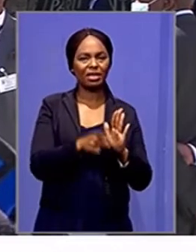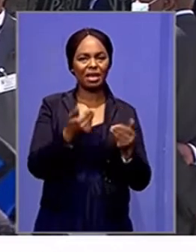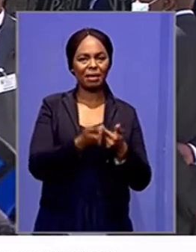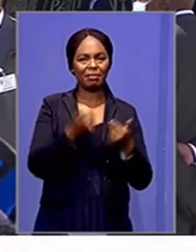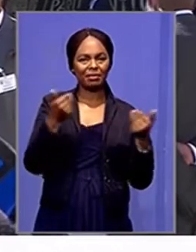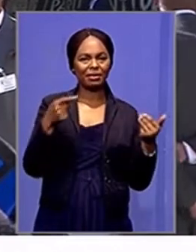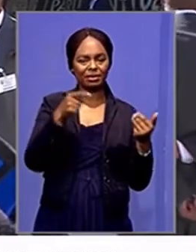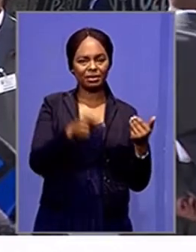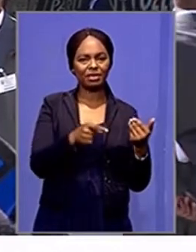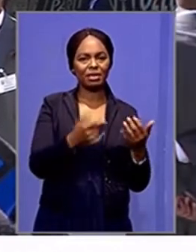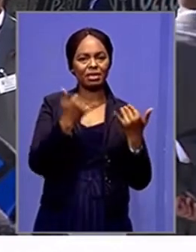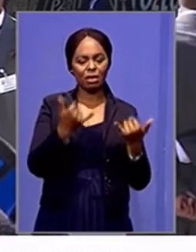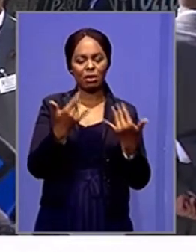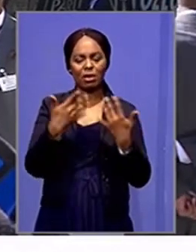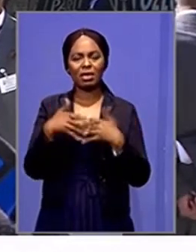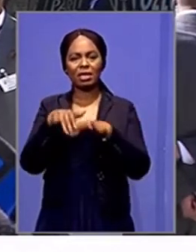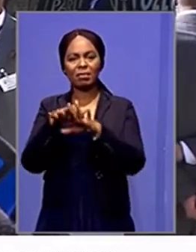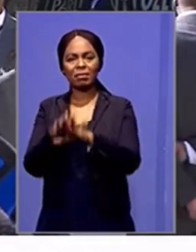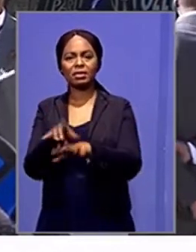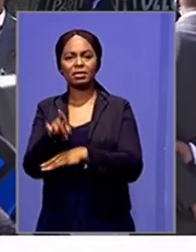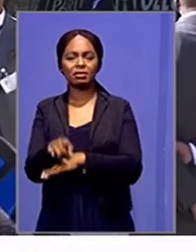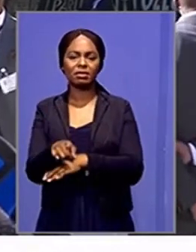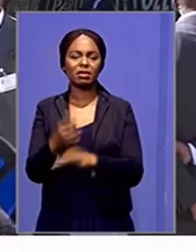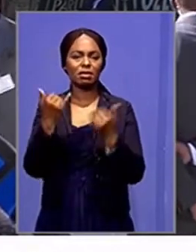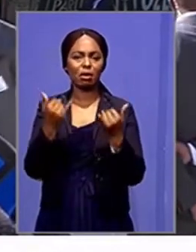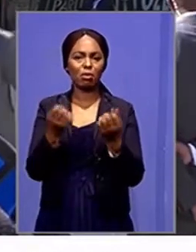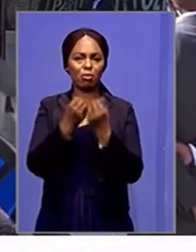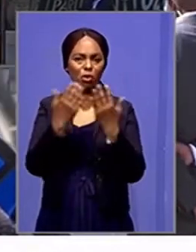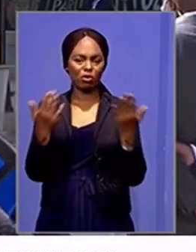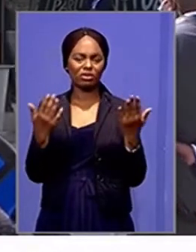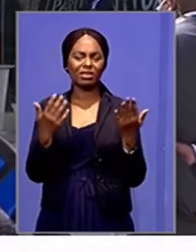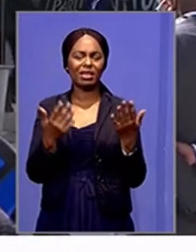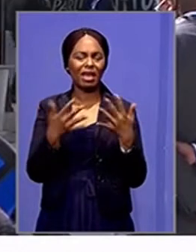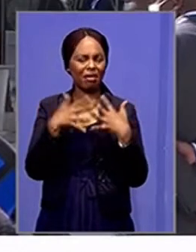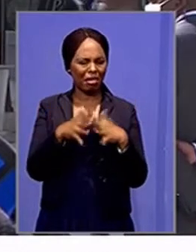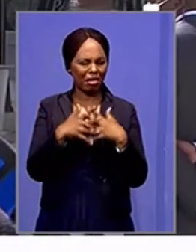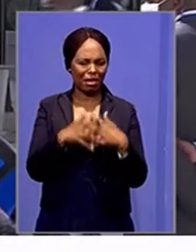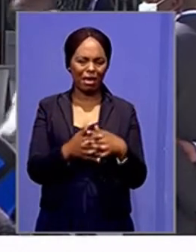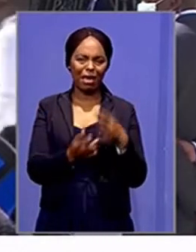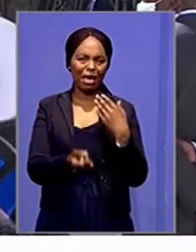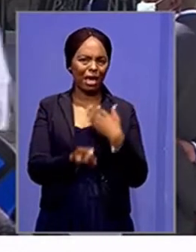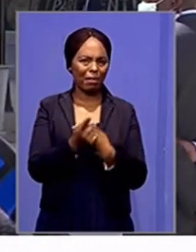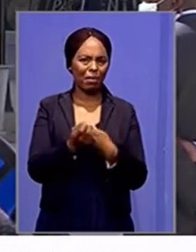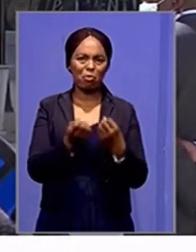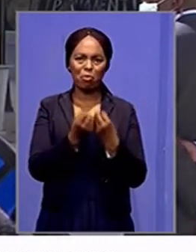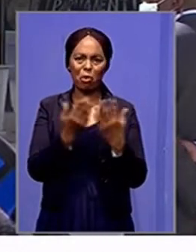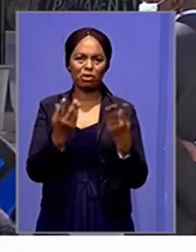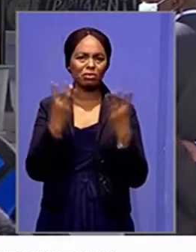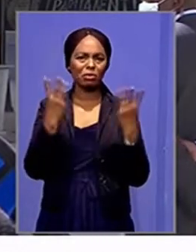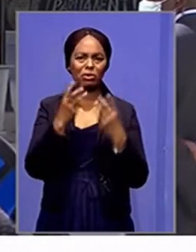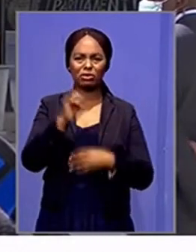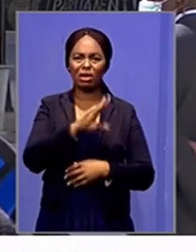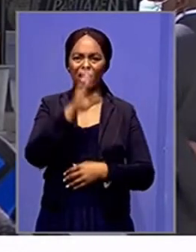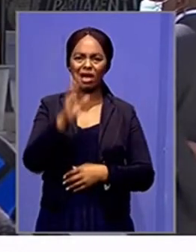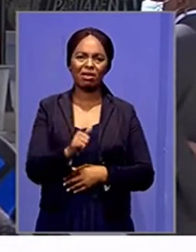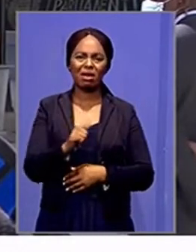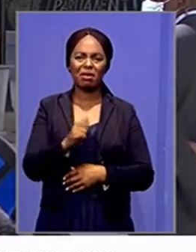espoused and implemented have wreaked a lot of havoc on millions and millions of South